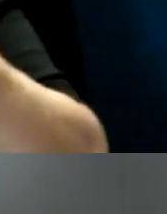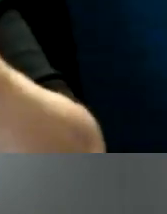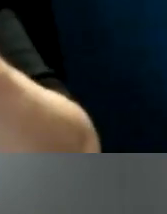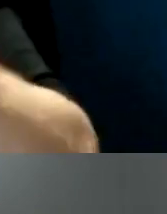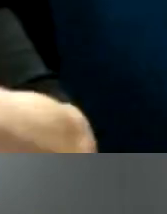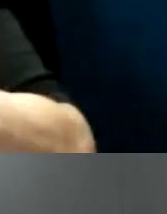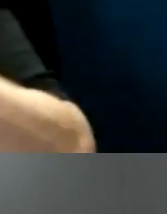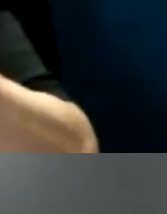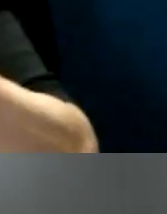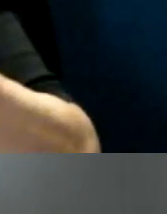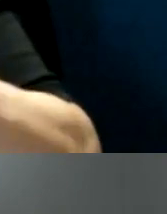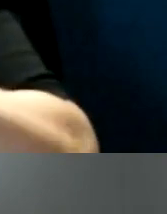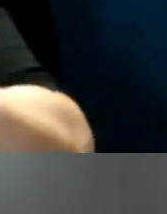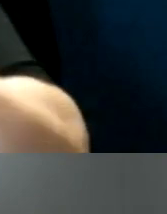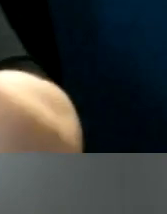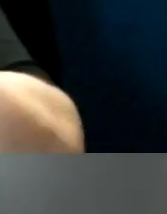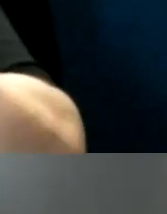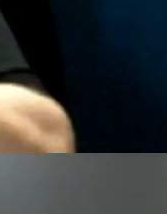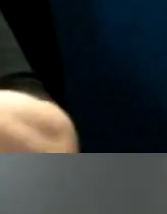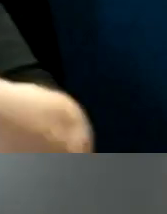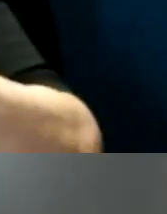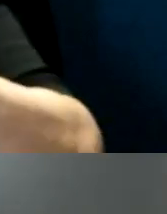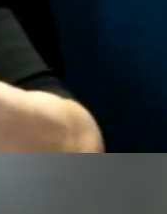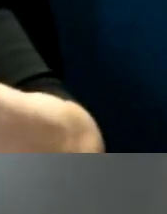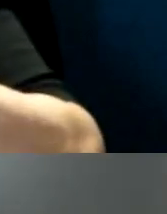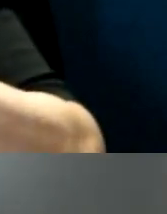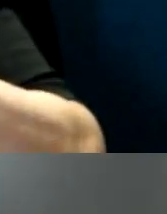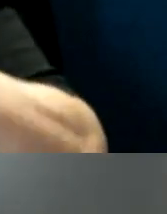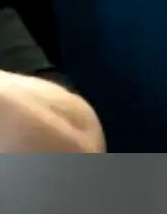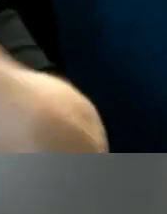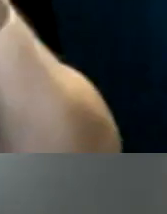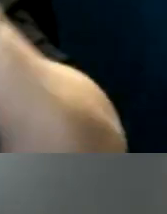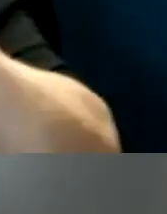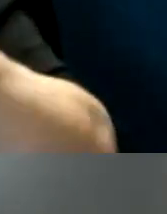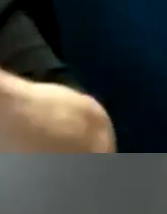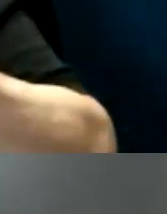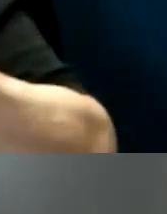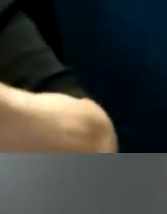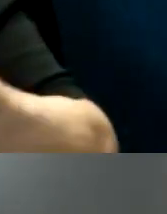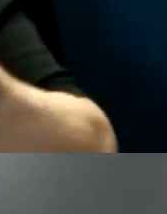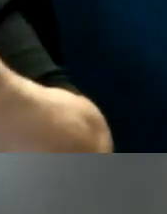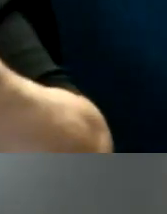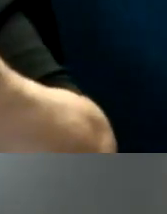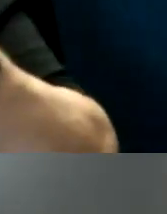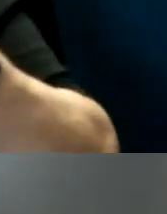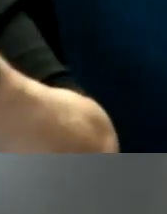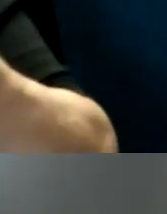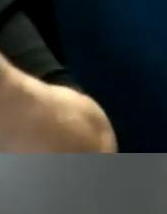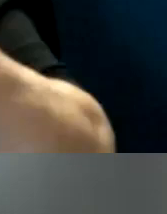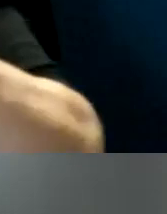recording, the PowerPoint slides, and a few other handouts from Tony, as well as both evaluation